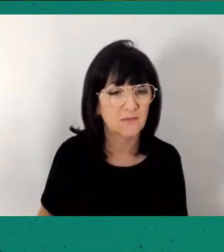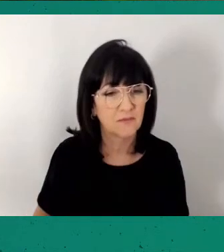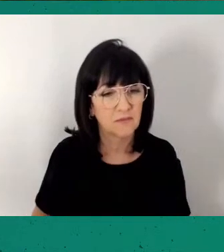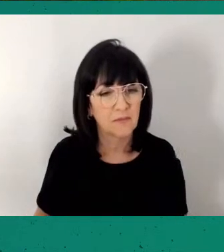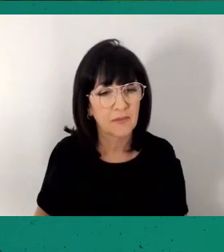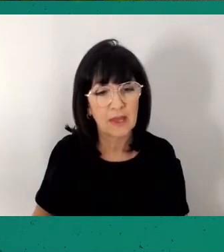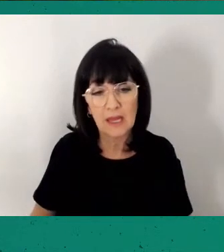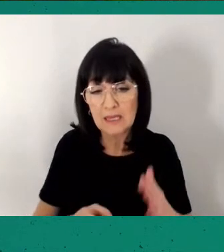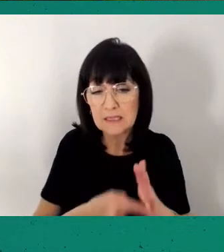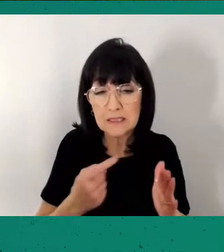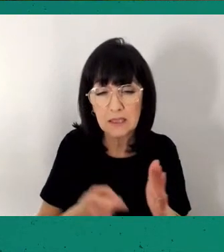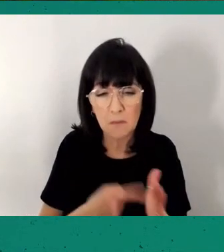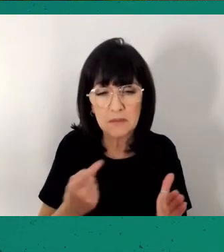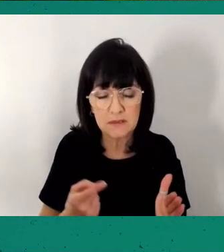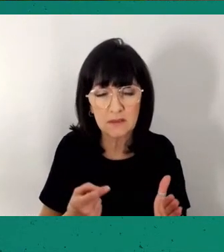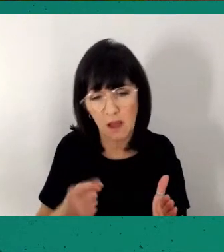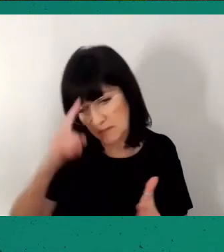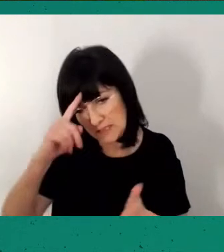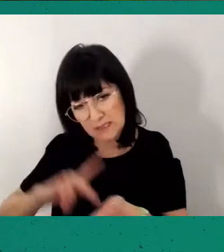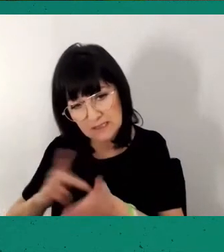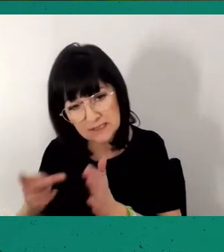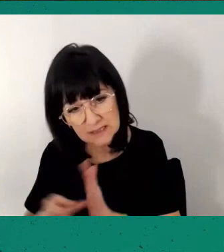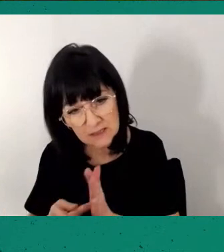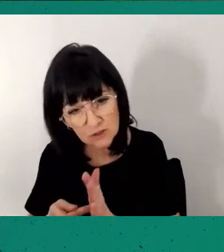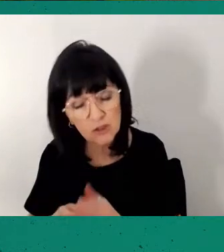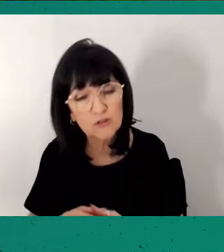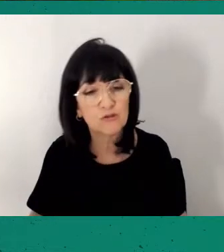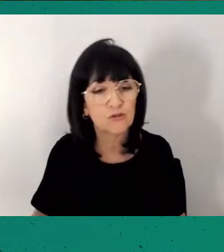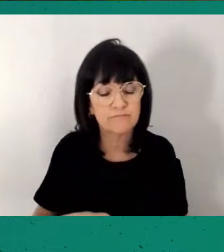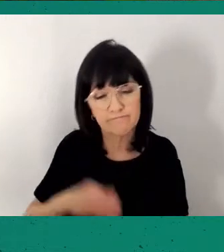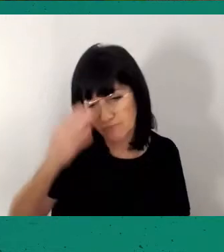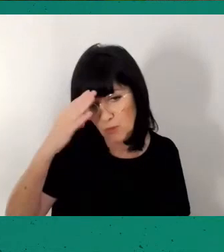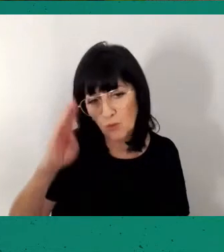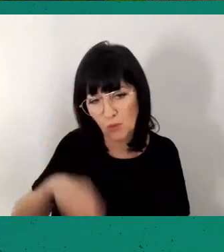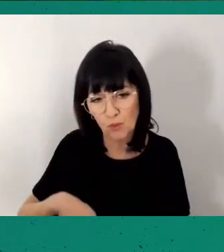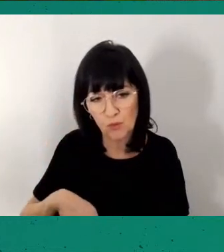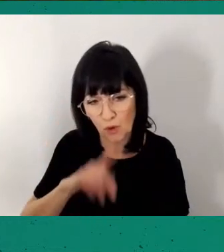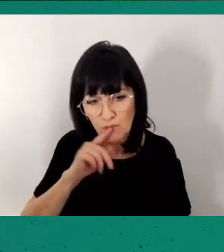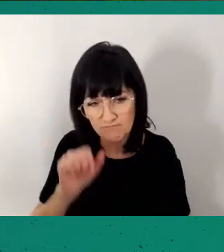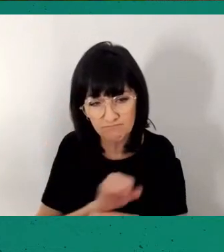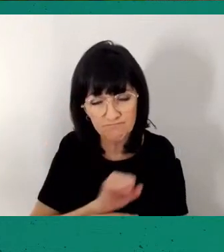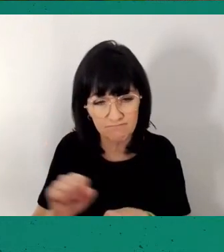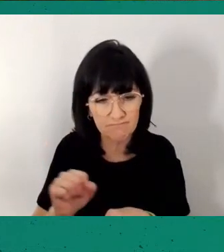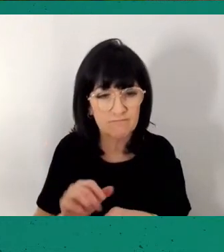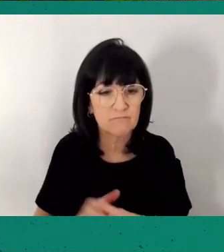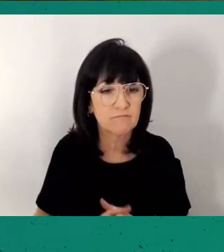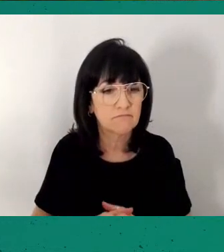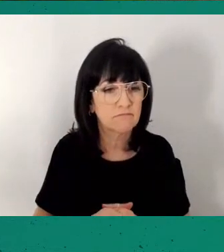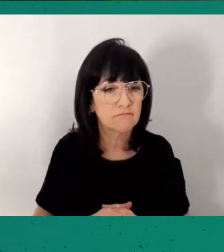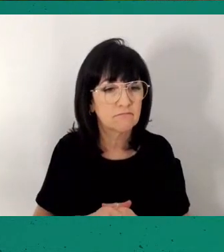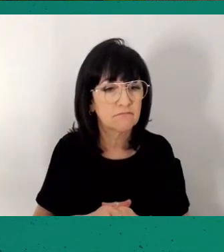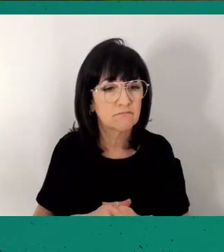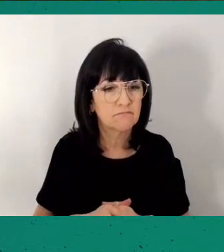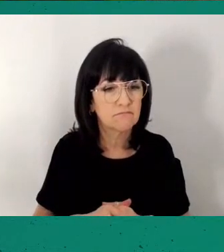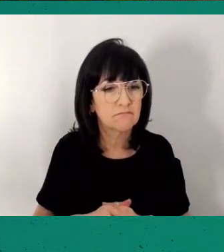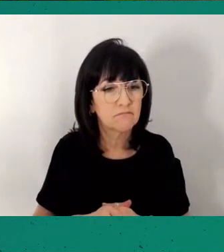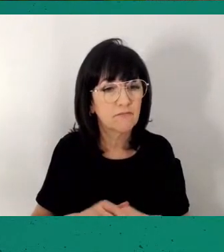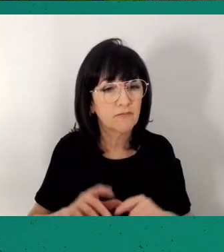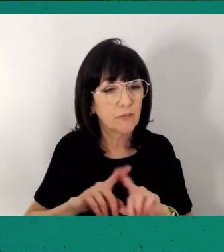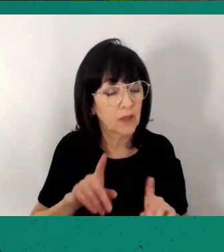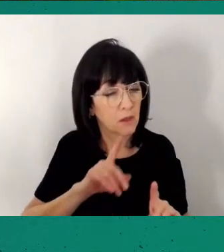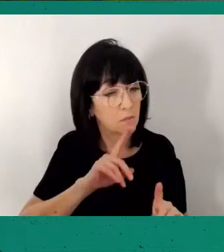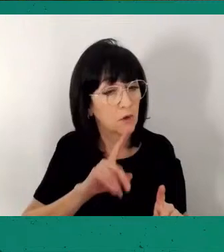Sometimes you think it was intentional, and I know it was, but anyway. but the law really was